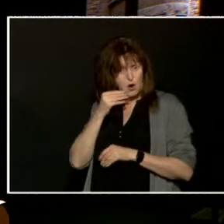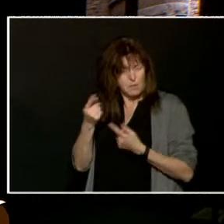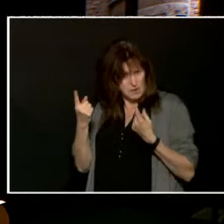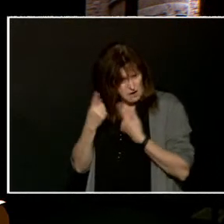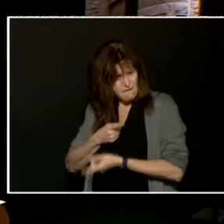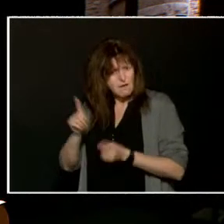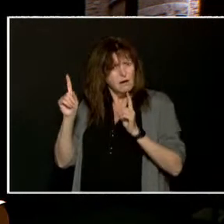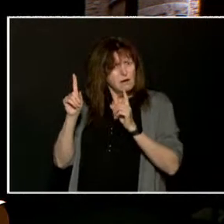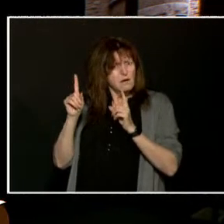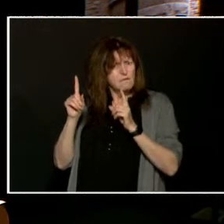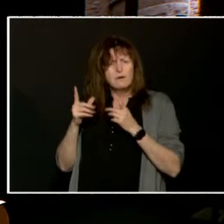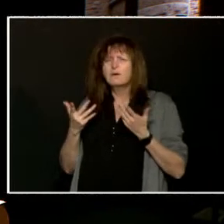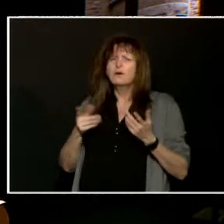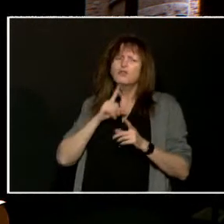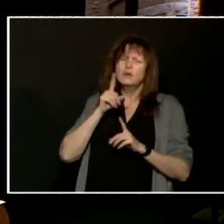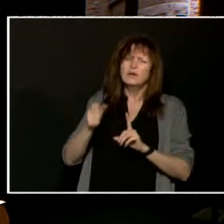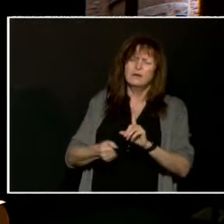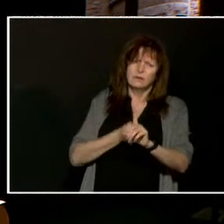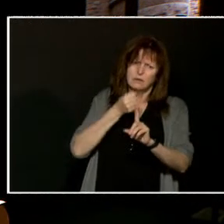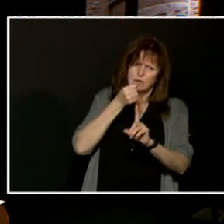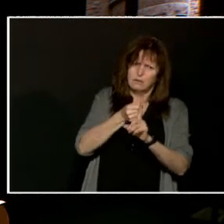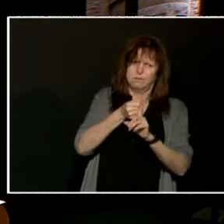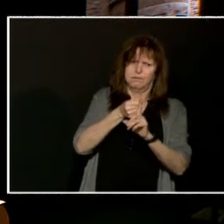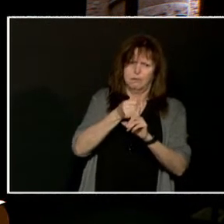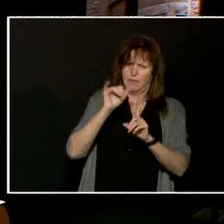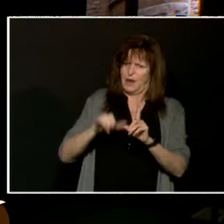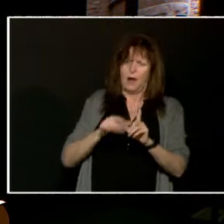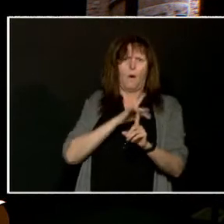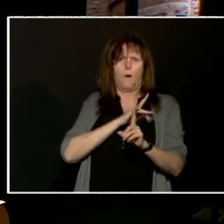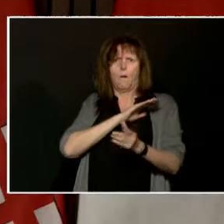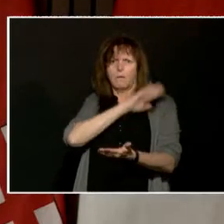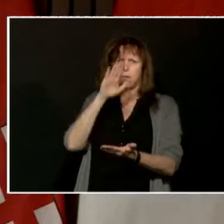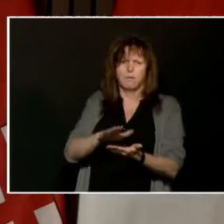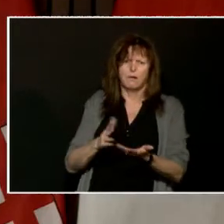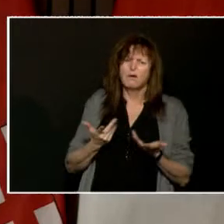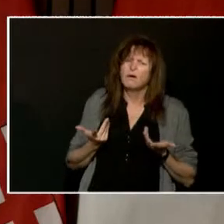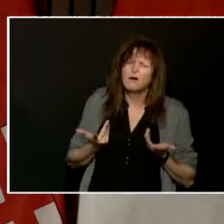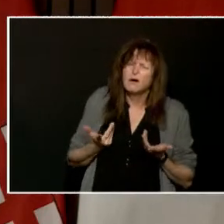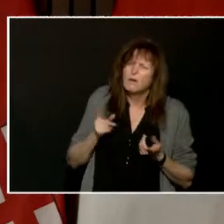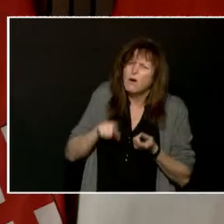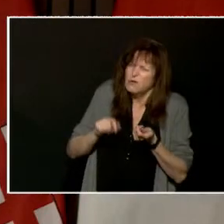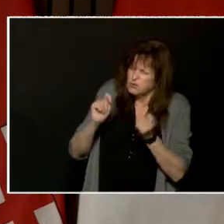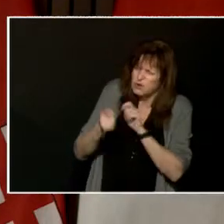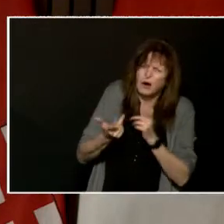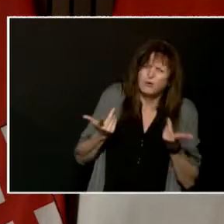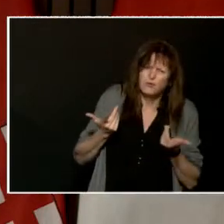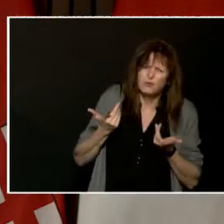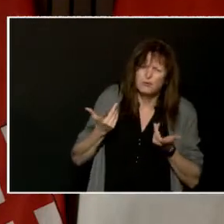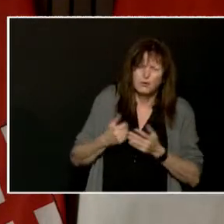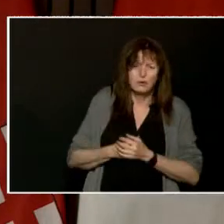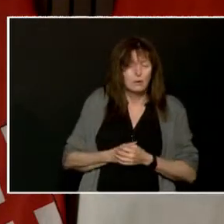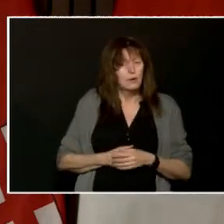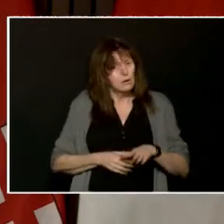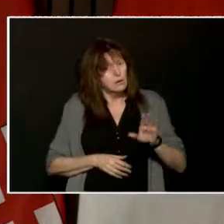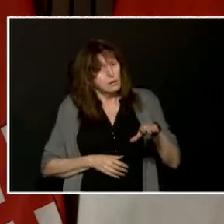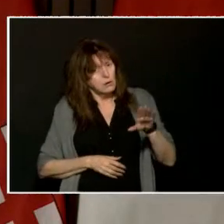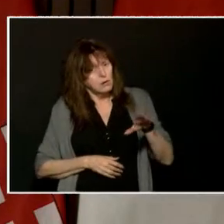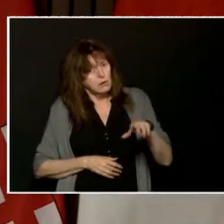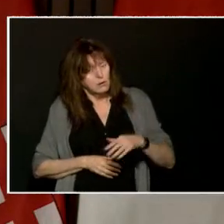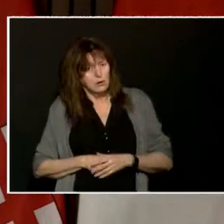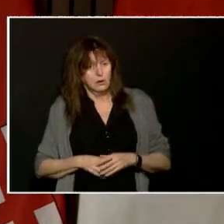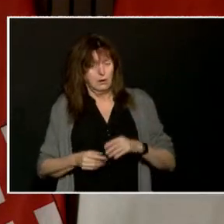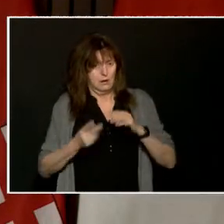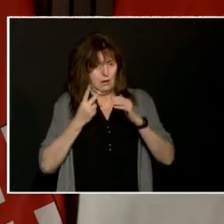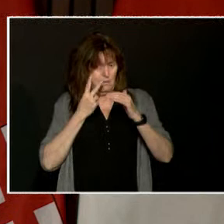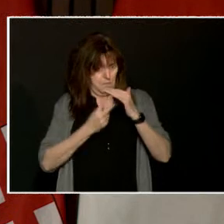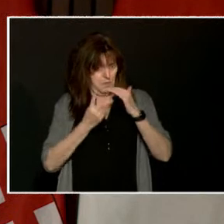more work than you thought it would? I'm just wondering if anything has changed fundamentally. No, one of the things we do now with all of our projections is we try to put